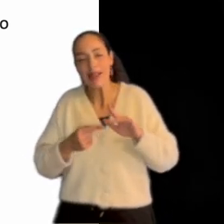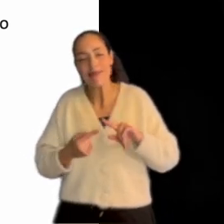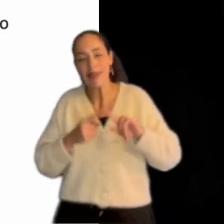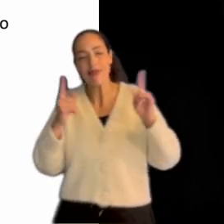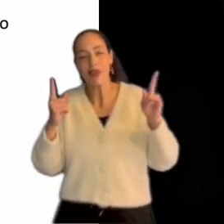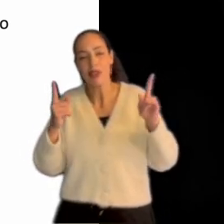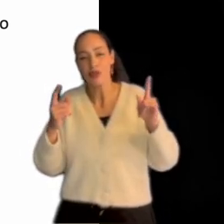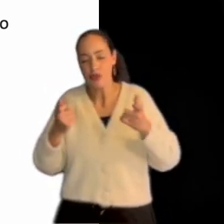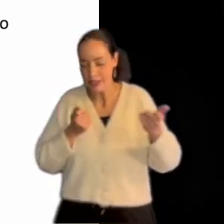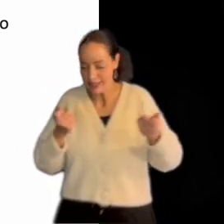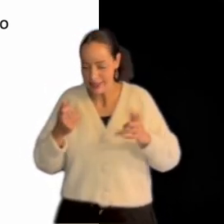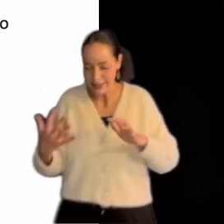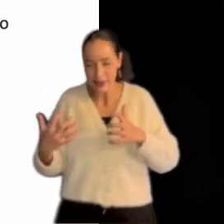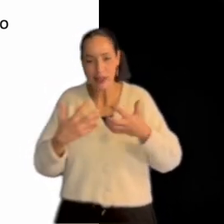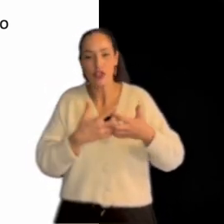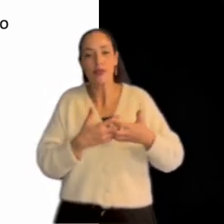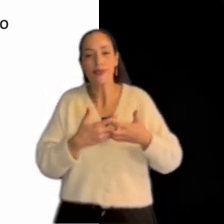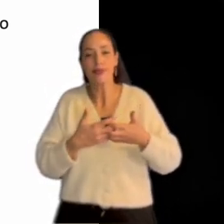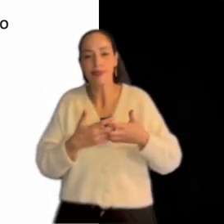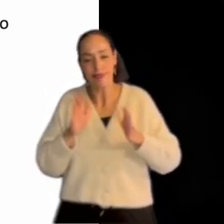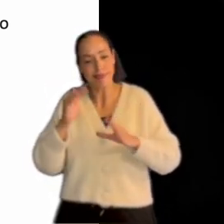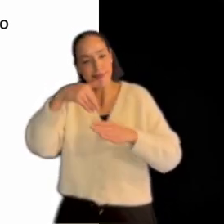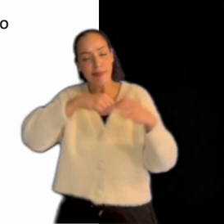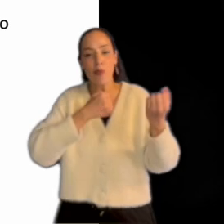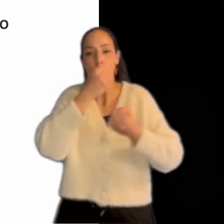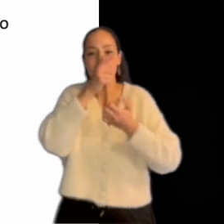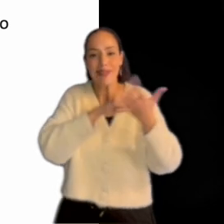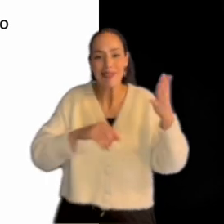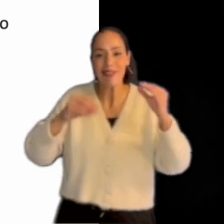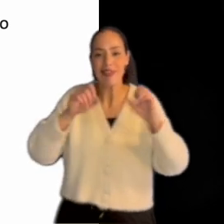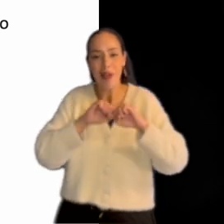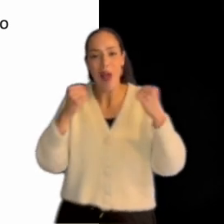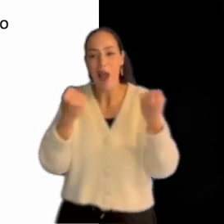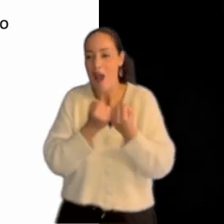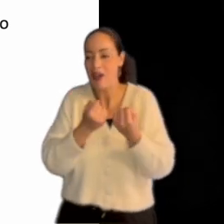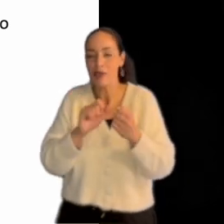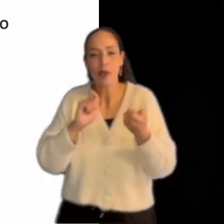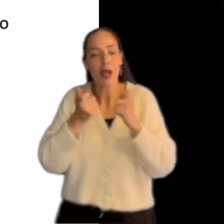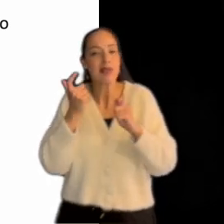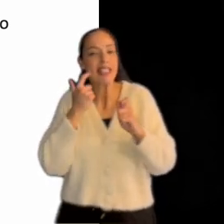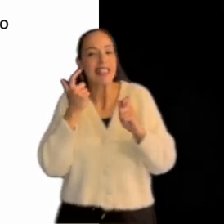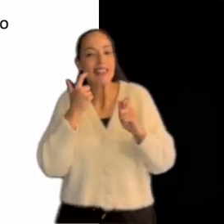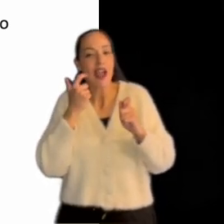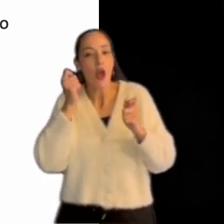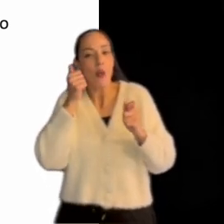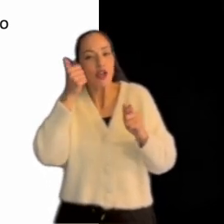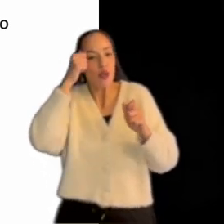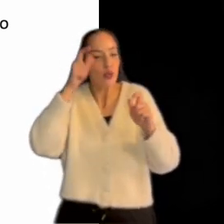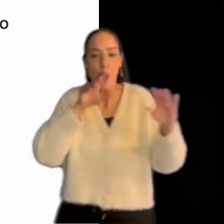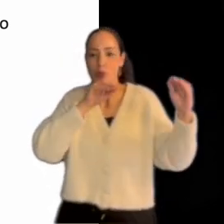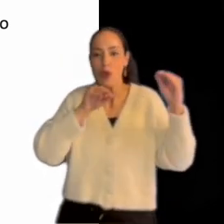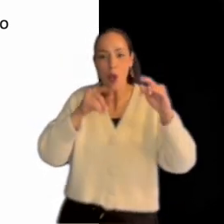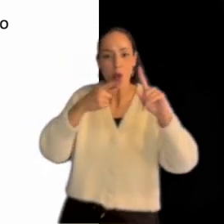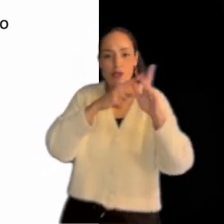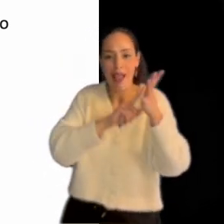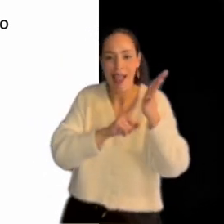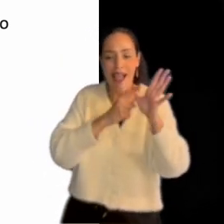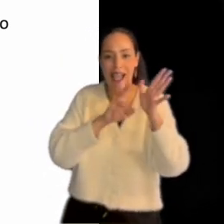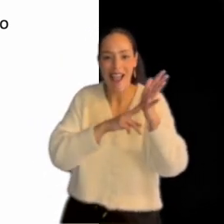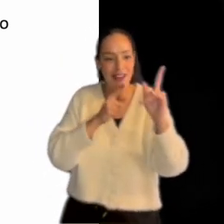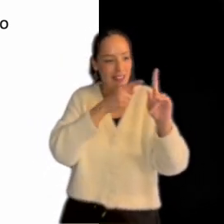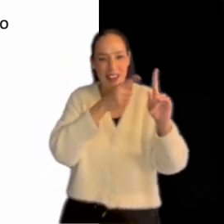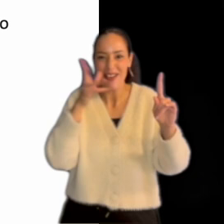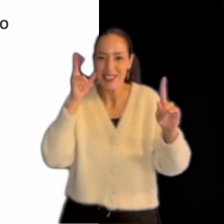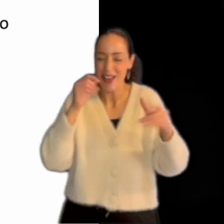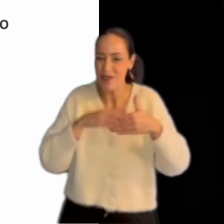really friendly on the phone, that about 9 people, mainly women, attend, and that they often go to the pub afterwards for a drink.